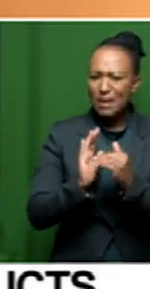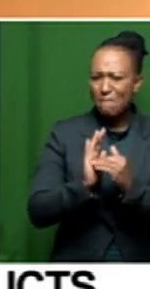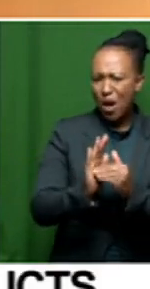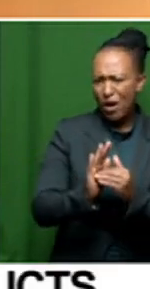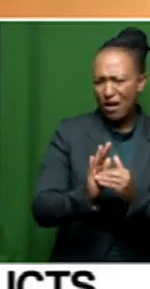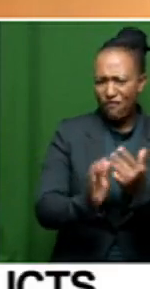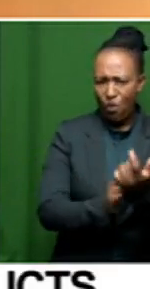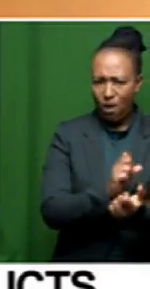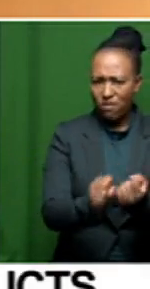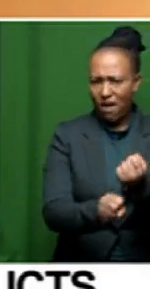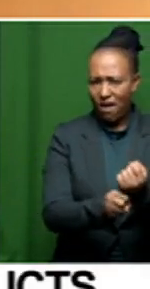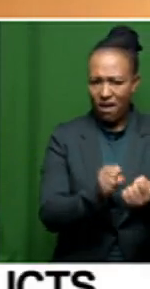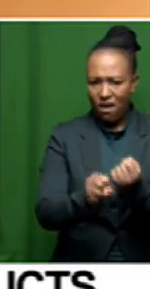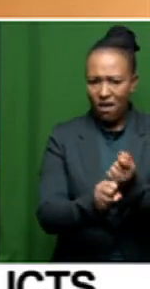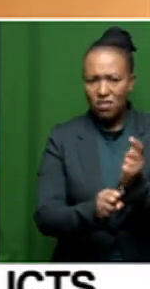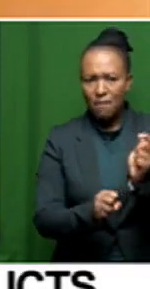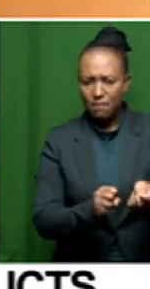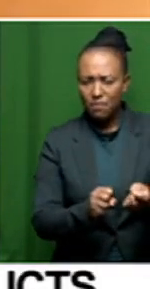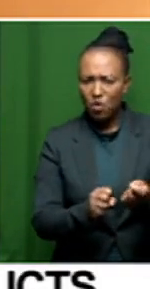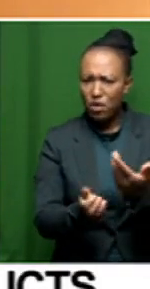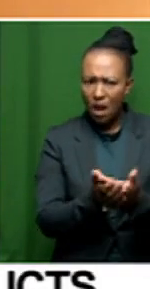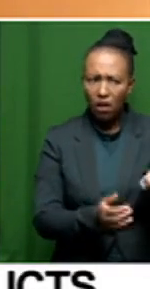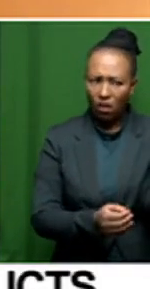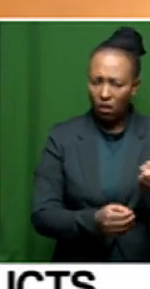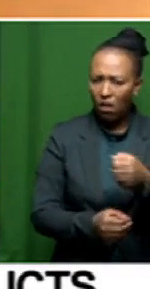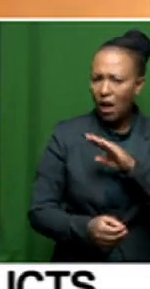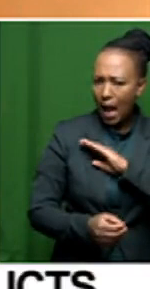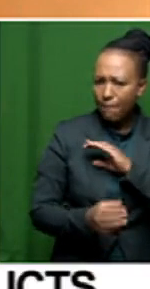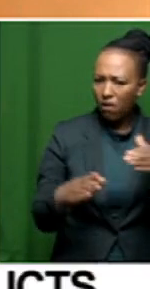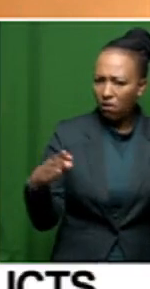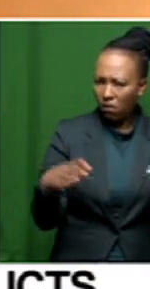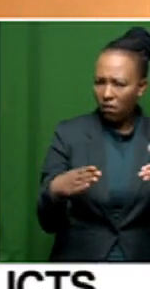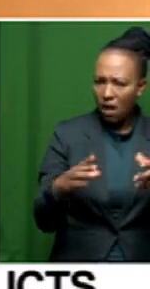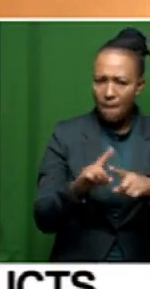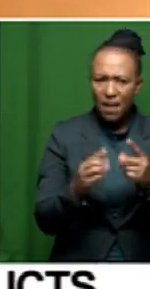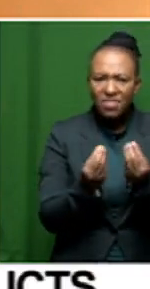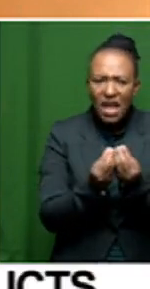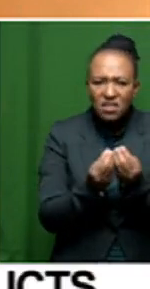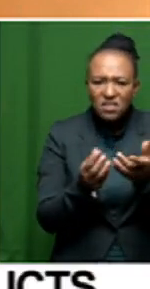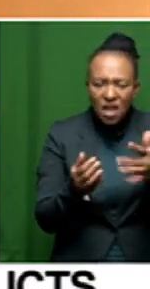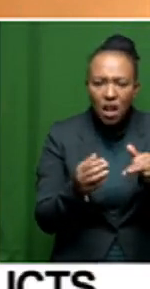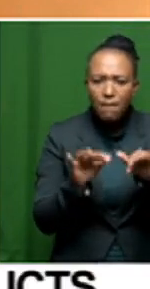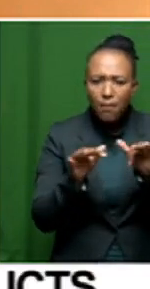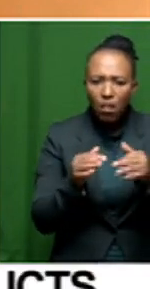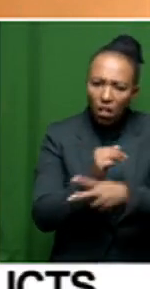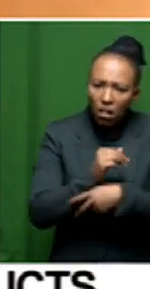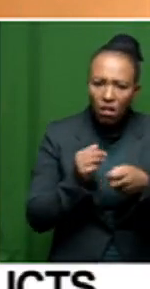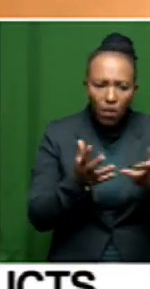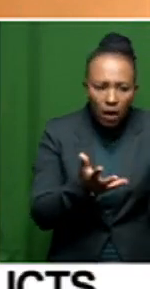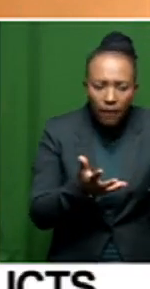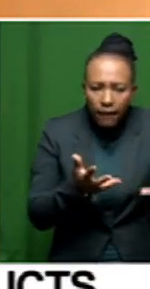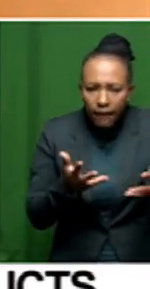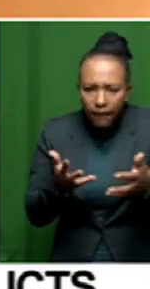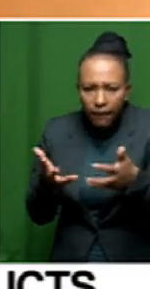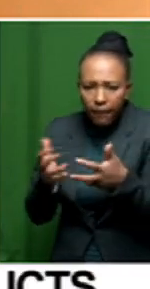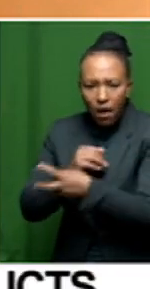per annum, which could employ a small army, but things are still walking out of the facility. So these